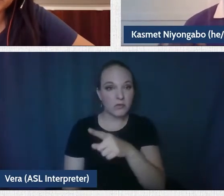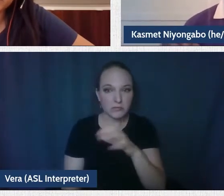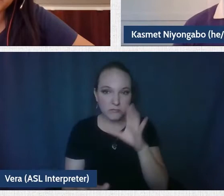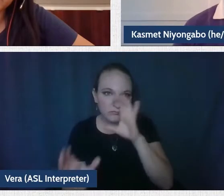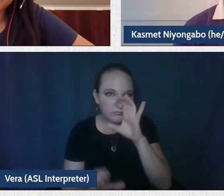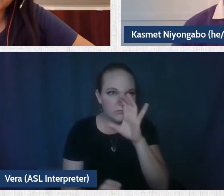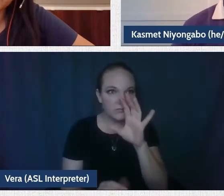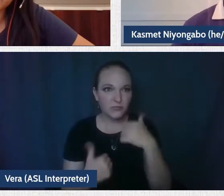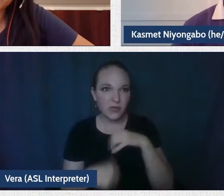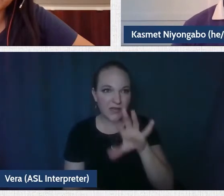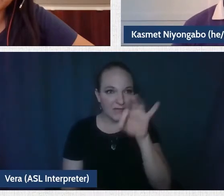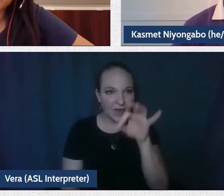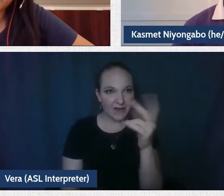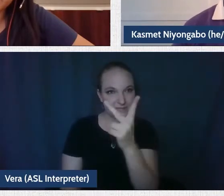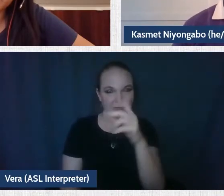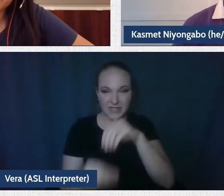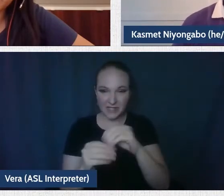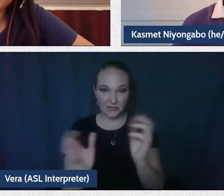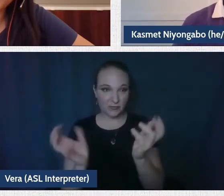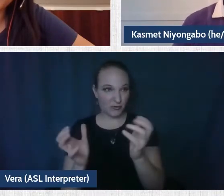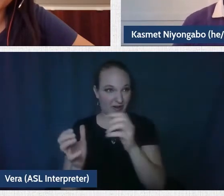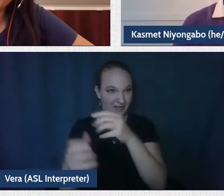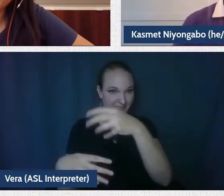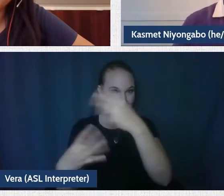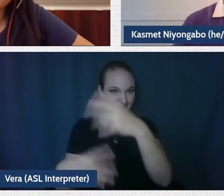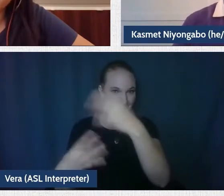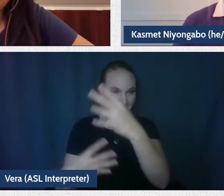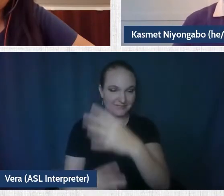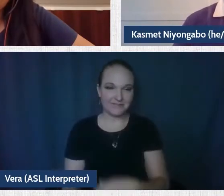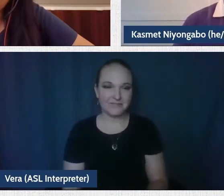on the event chat.